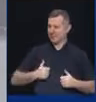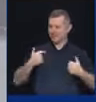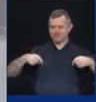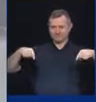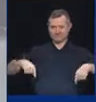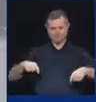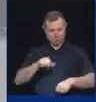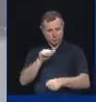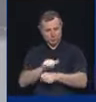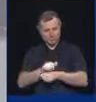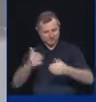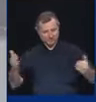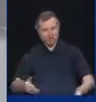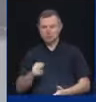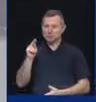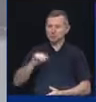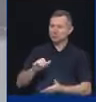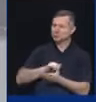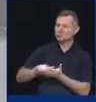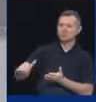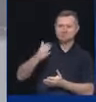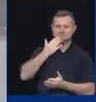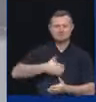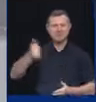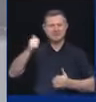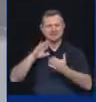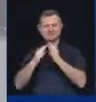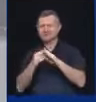world. So,